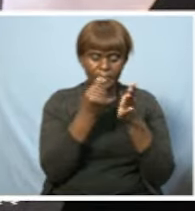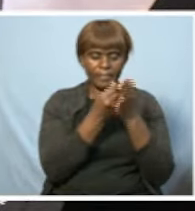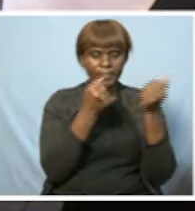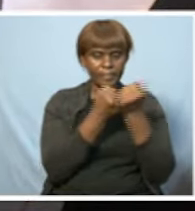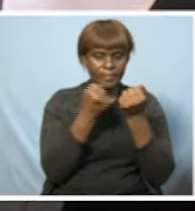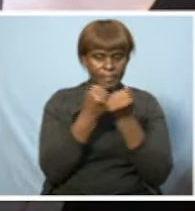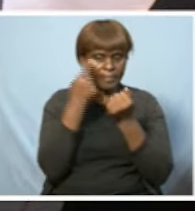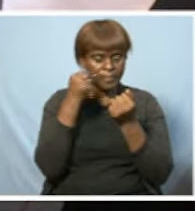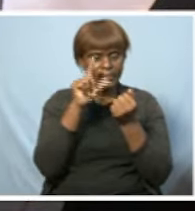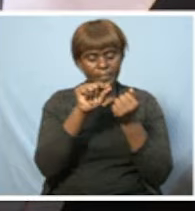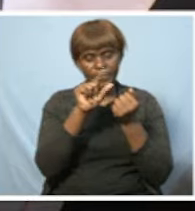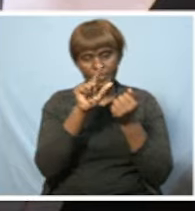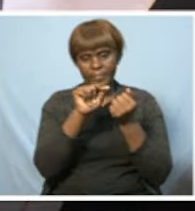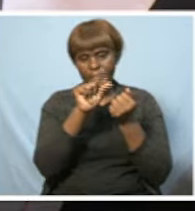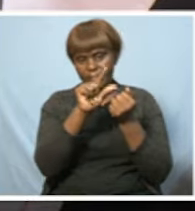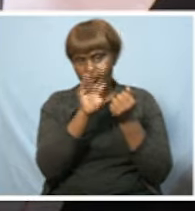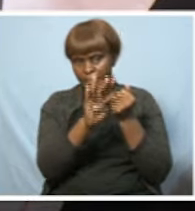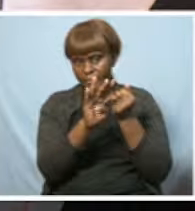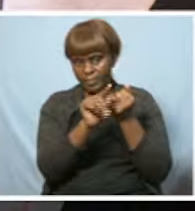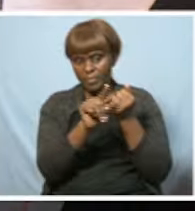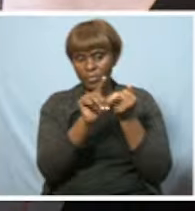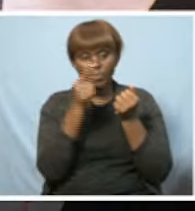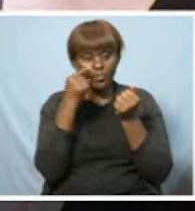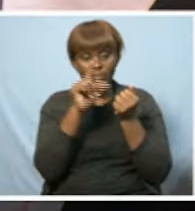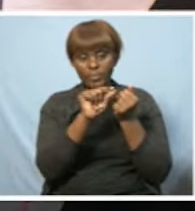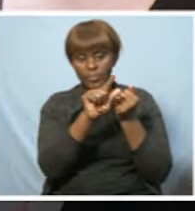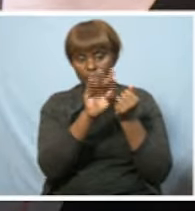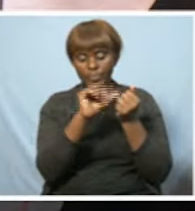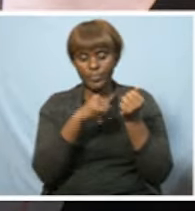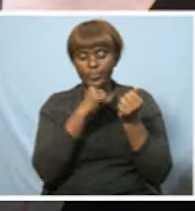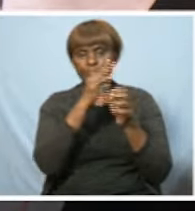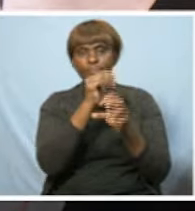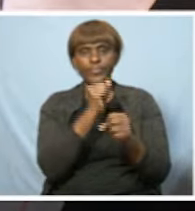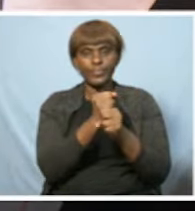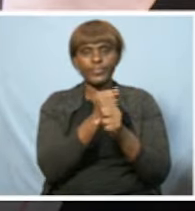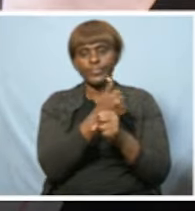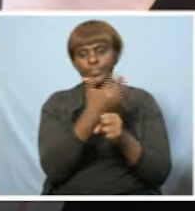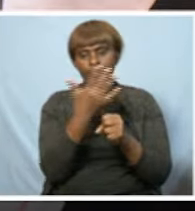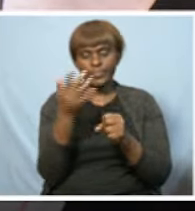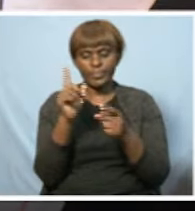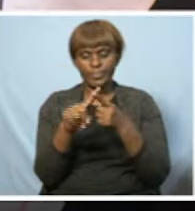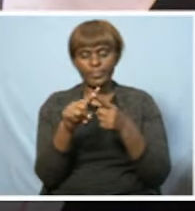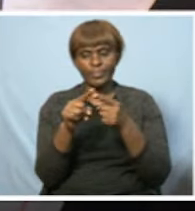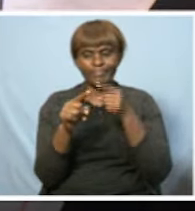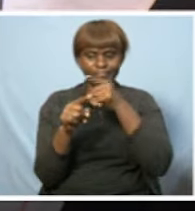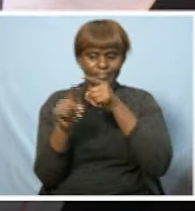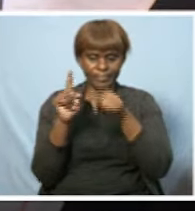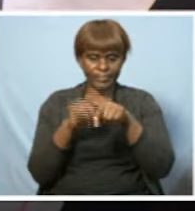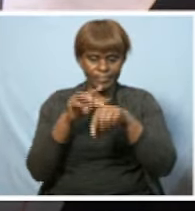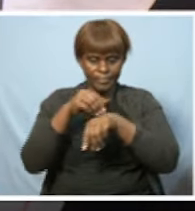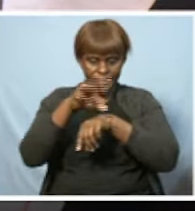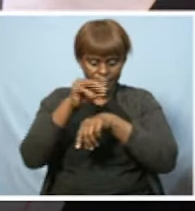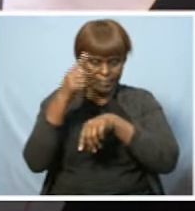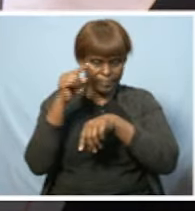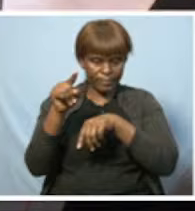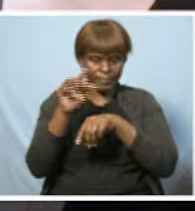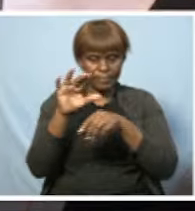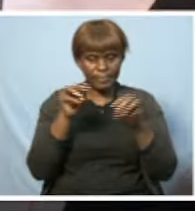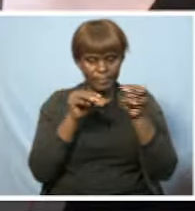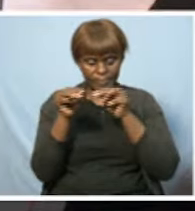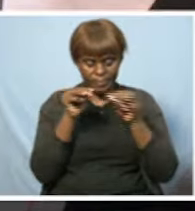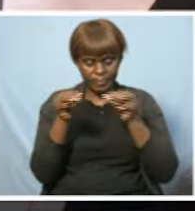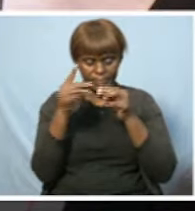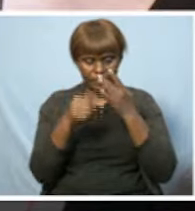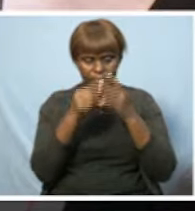for 2024, we didn't receive anything. However, we, based on the guidance on cash management, whatever was